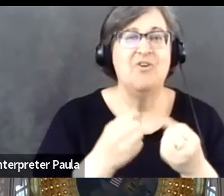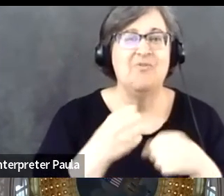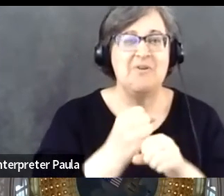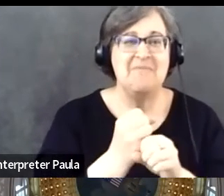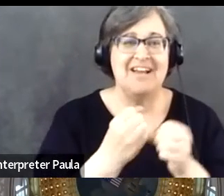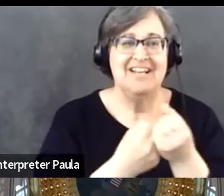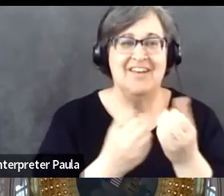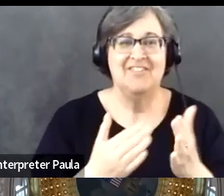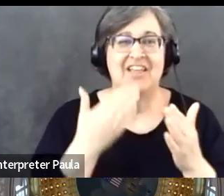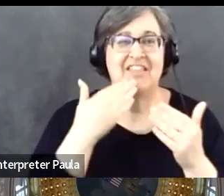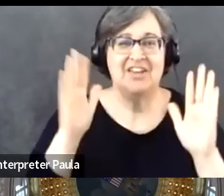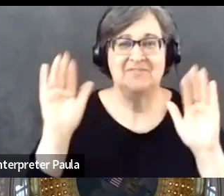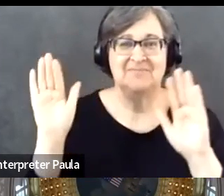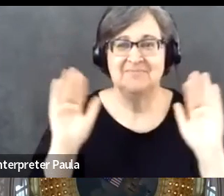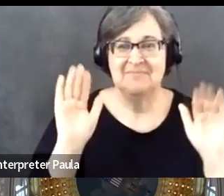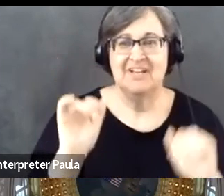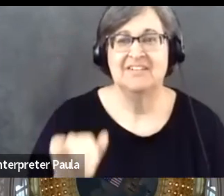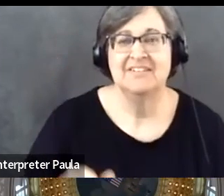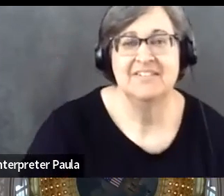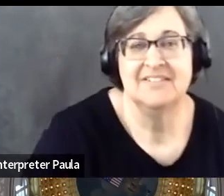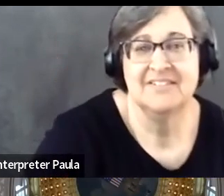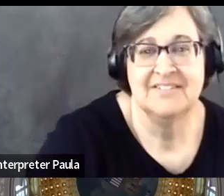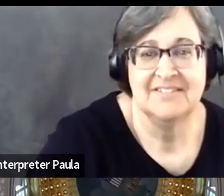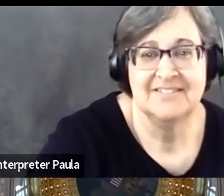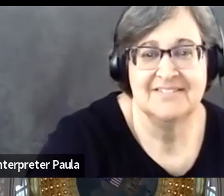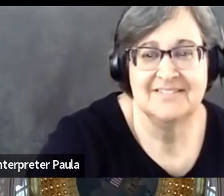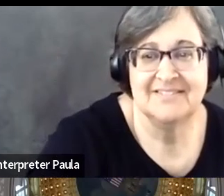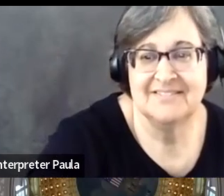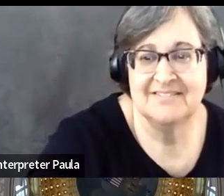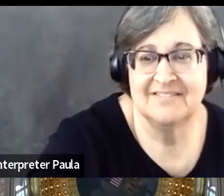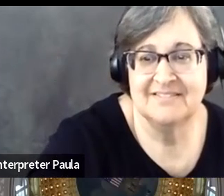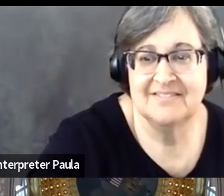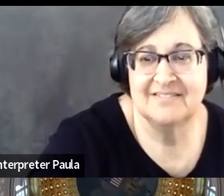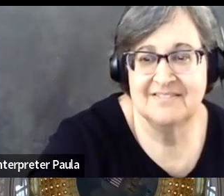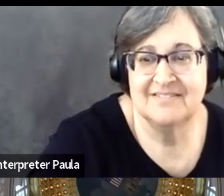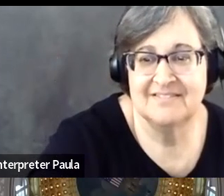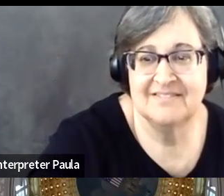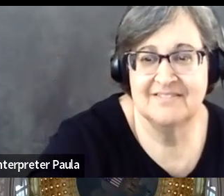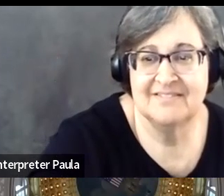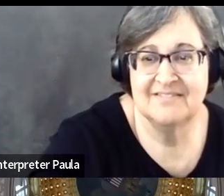Thank you, everyone. I'm Thank you, guys. Thank you. I'm there. Bye, guys.